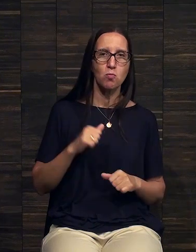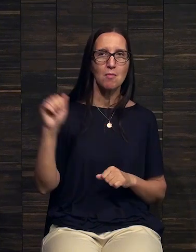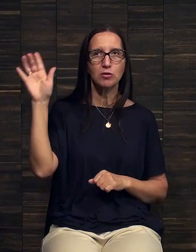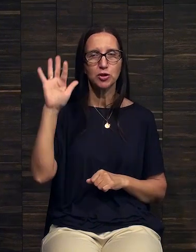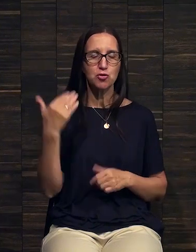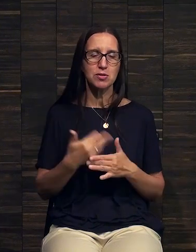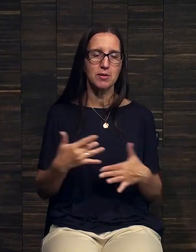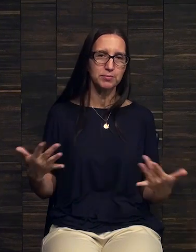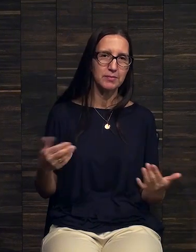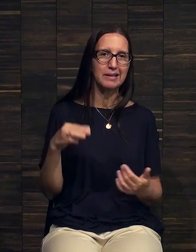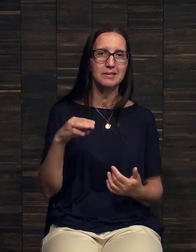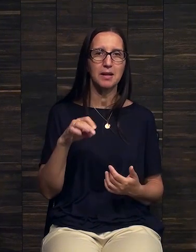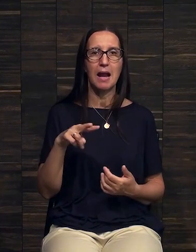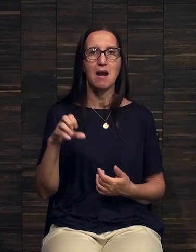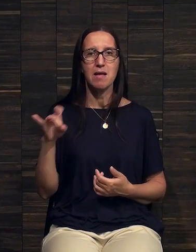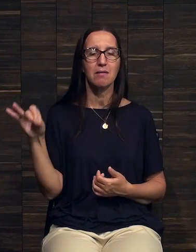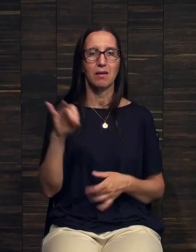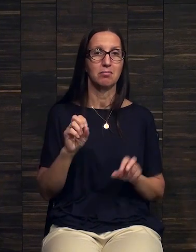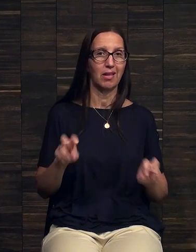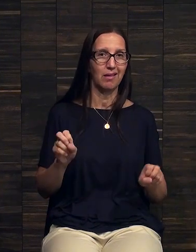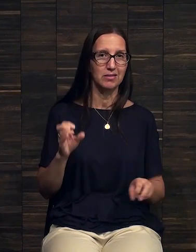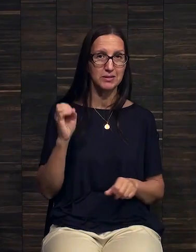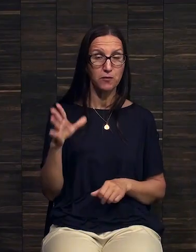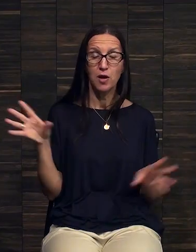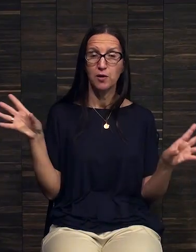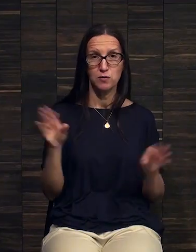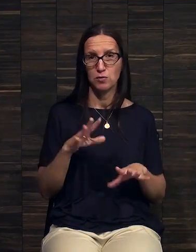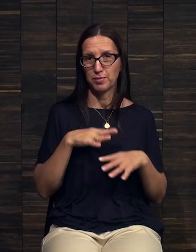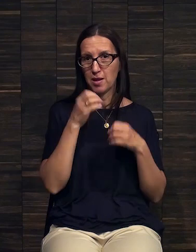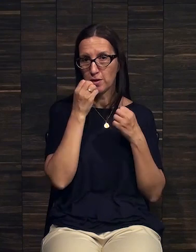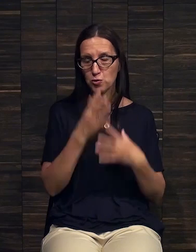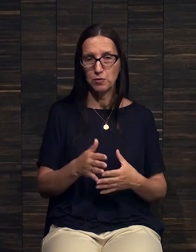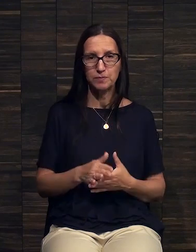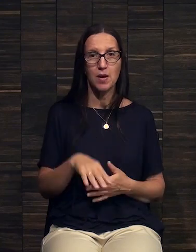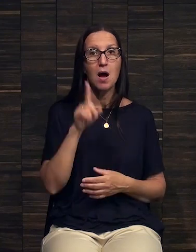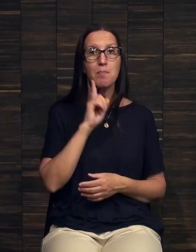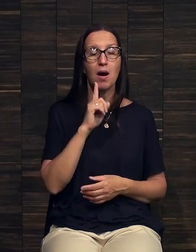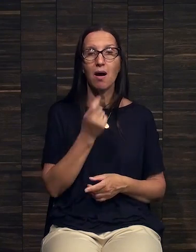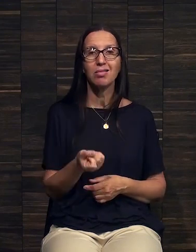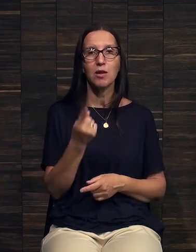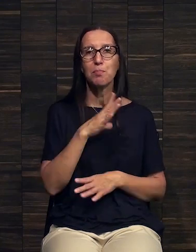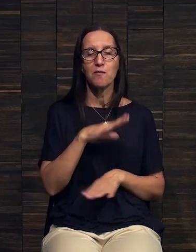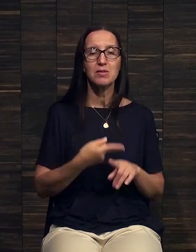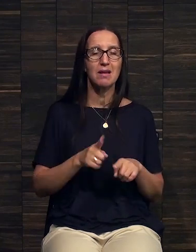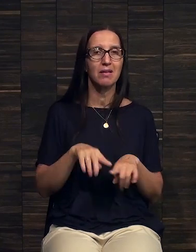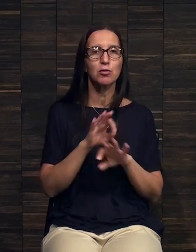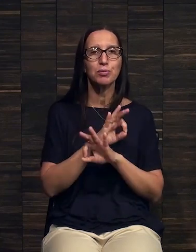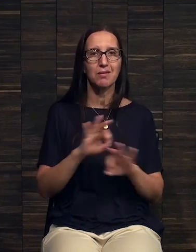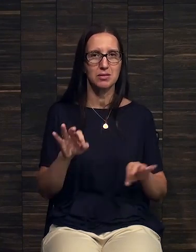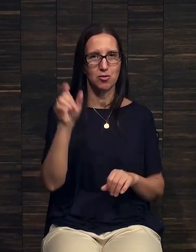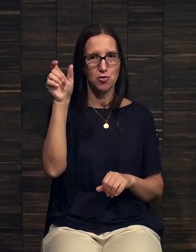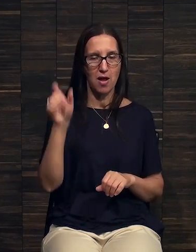romantic comics, thrillers and detectives, and everything was going fine until